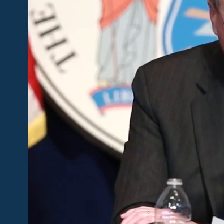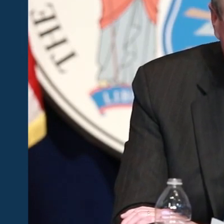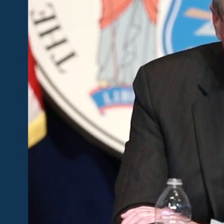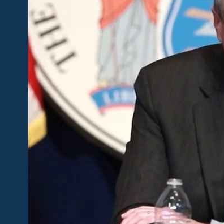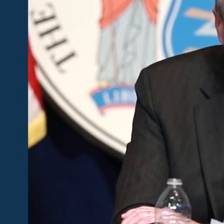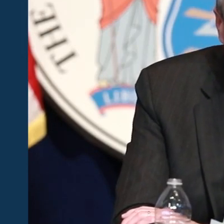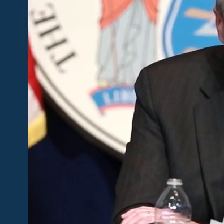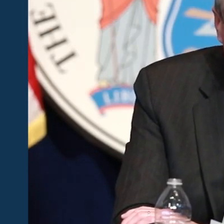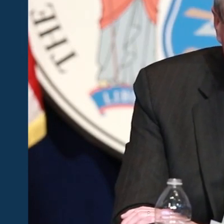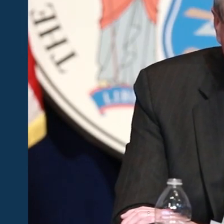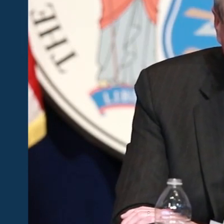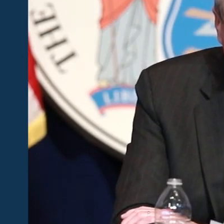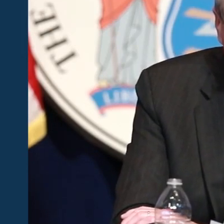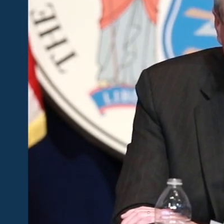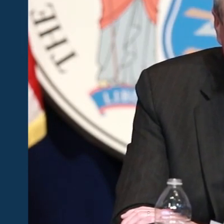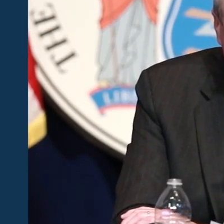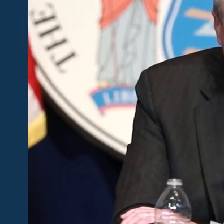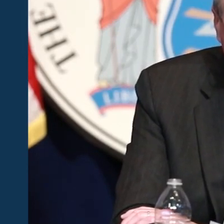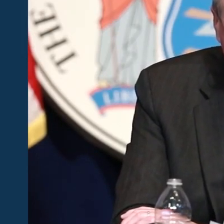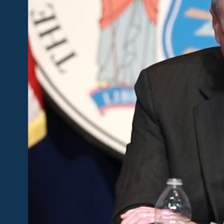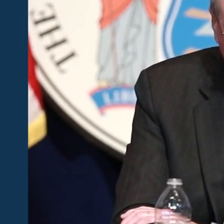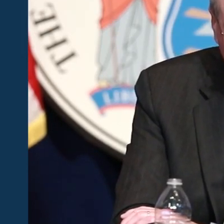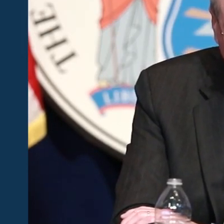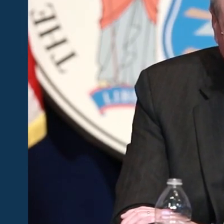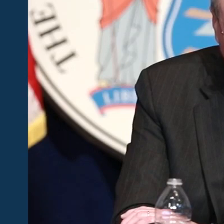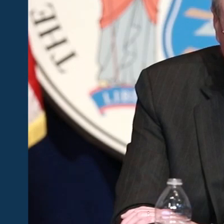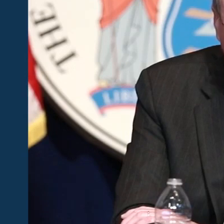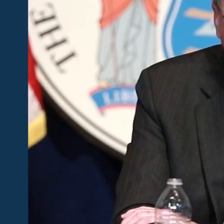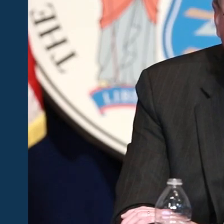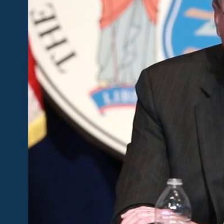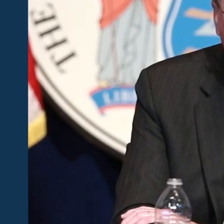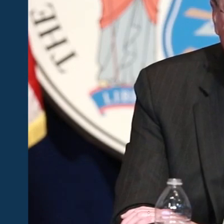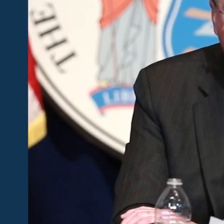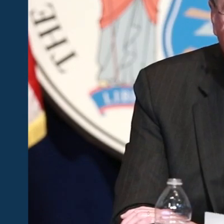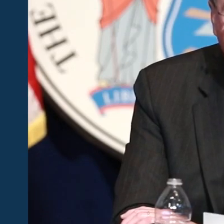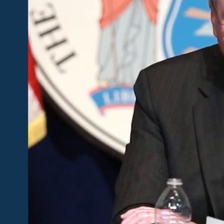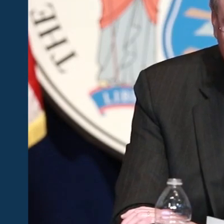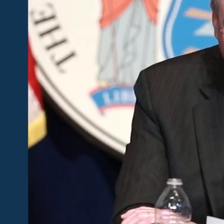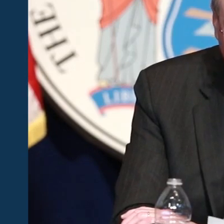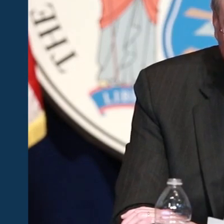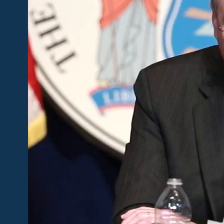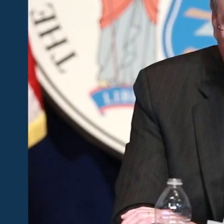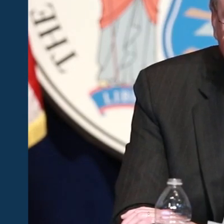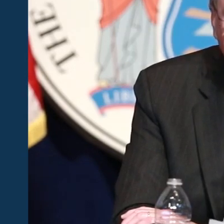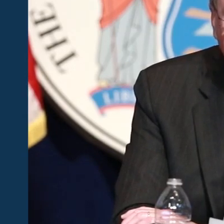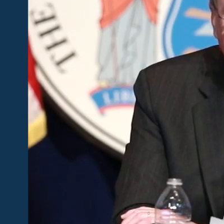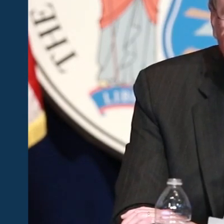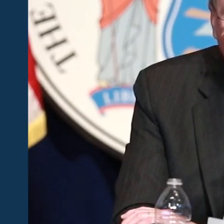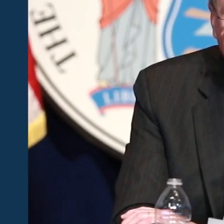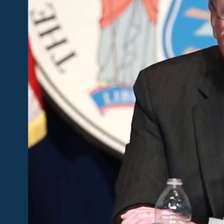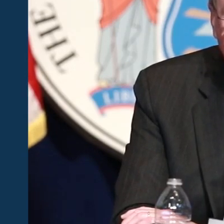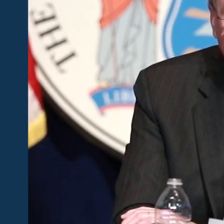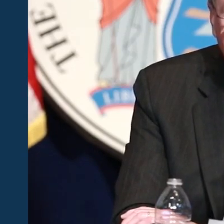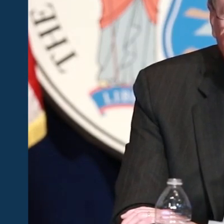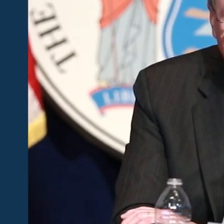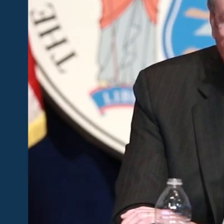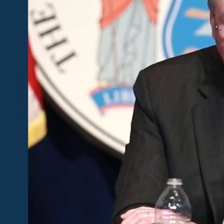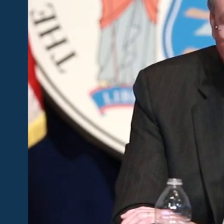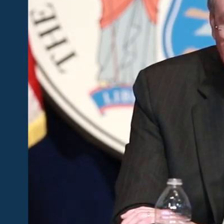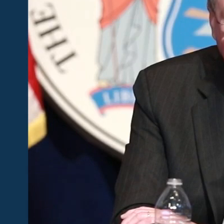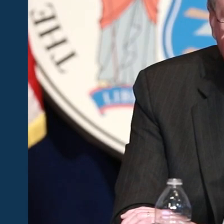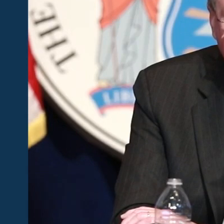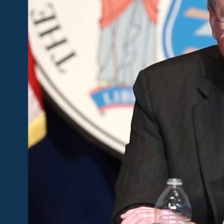whole team, especially Superintendent Dr. Michael Kuchar and his entire squad. And I want to give a shout out